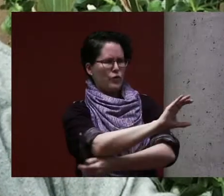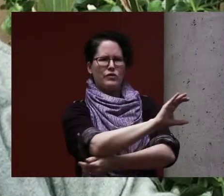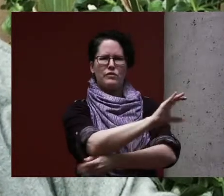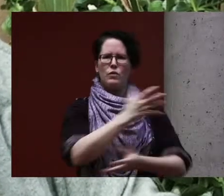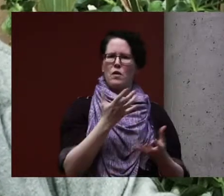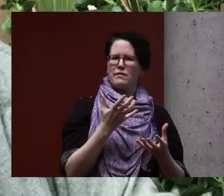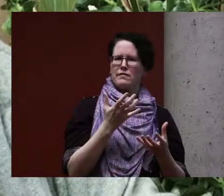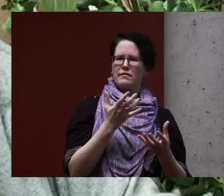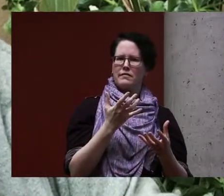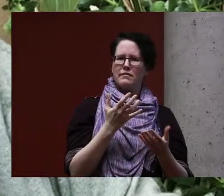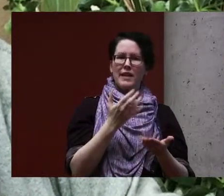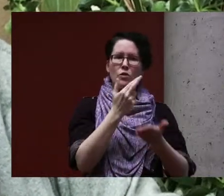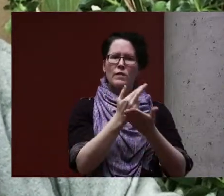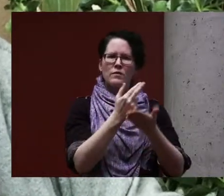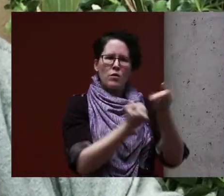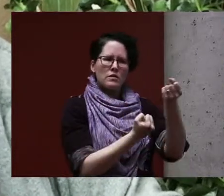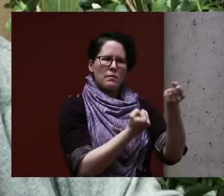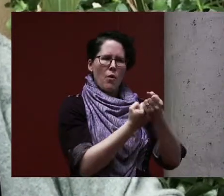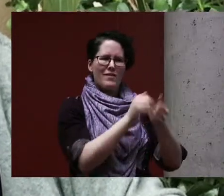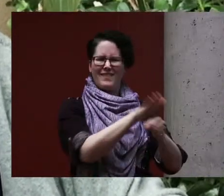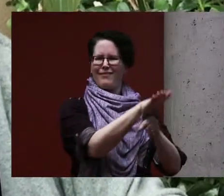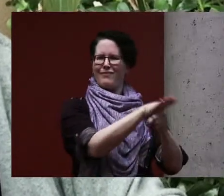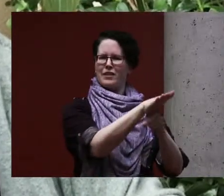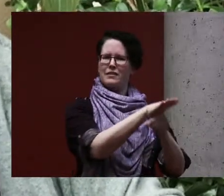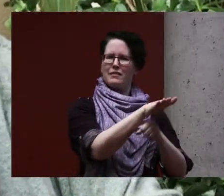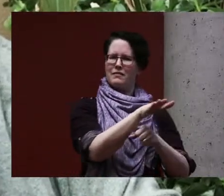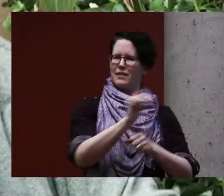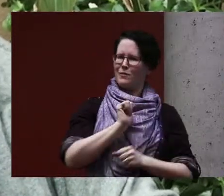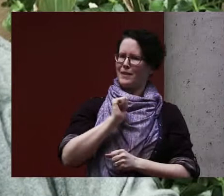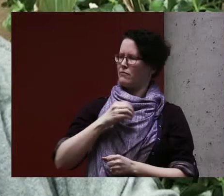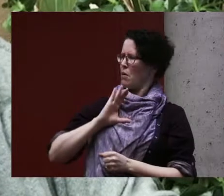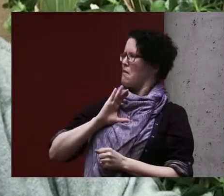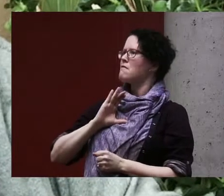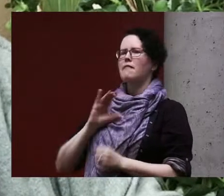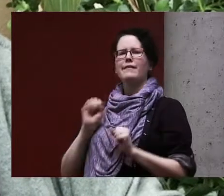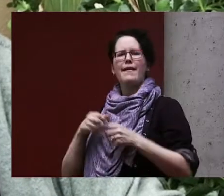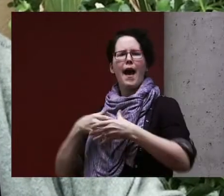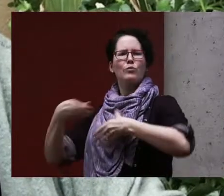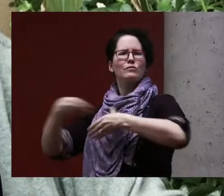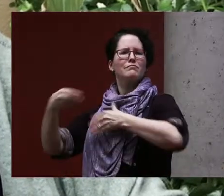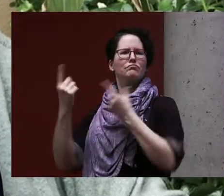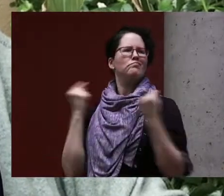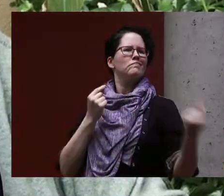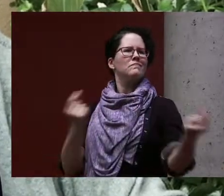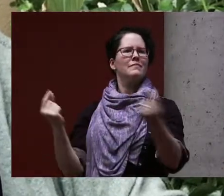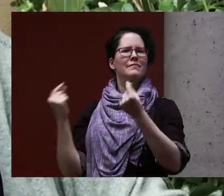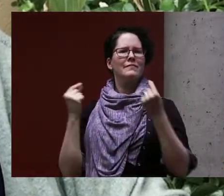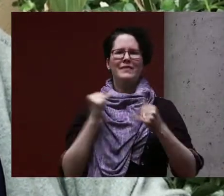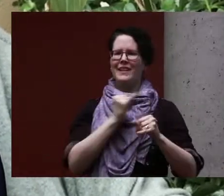empowered, and resourced to live outside the gulag